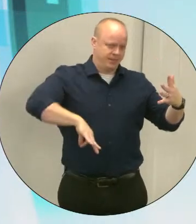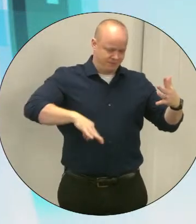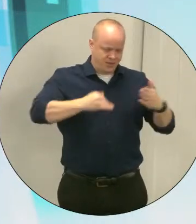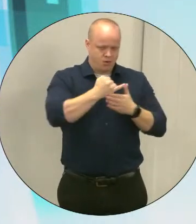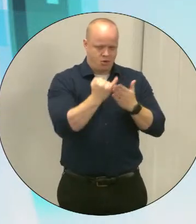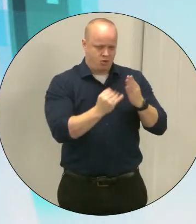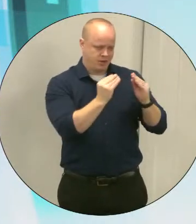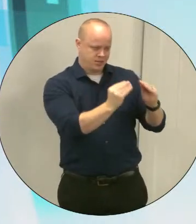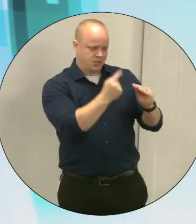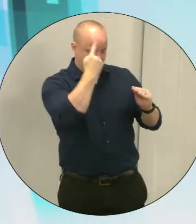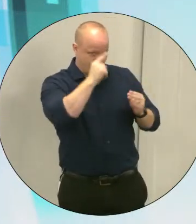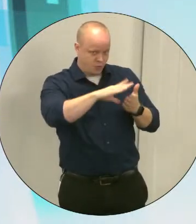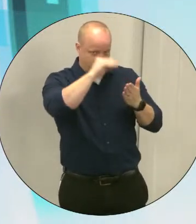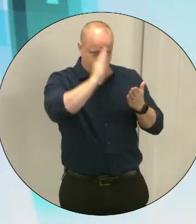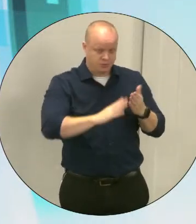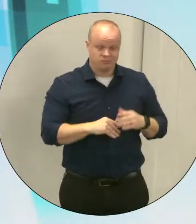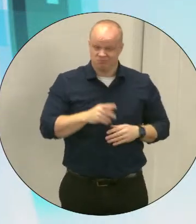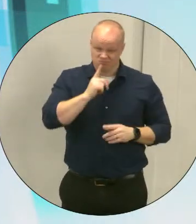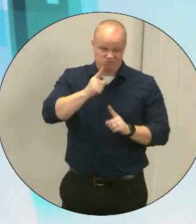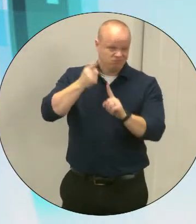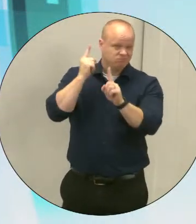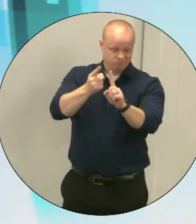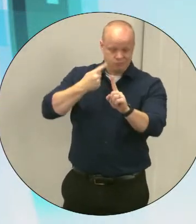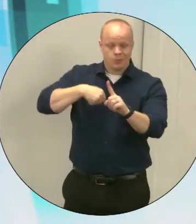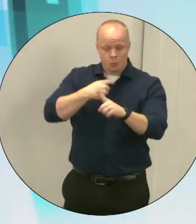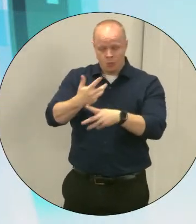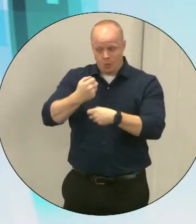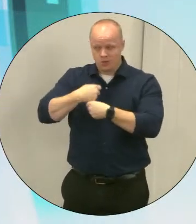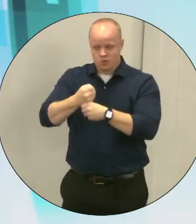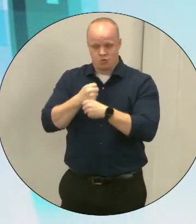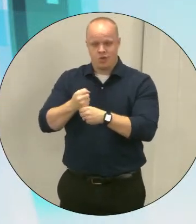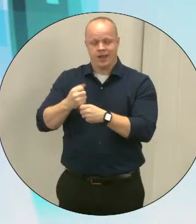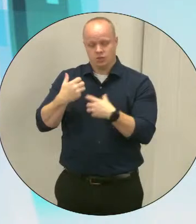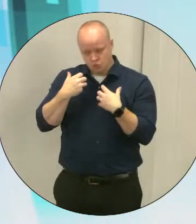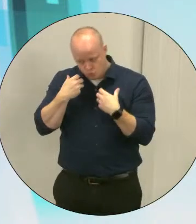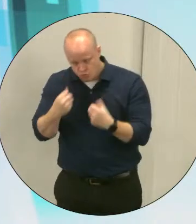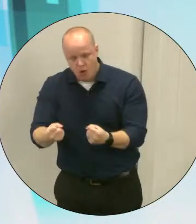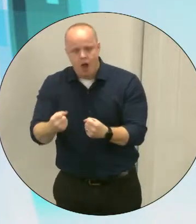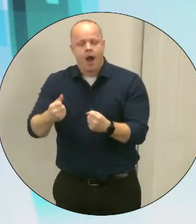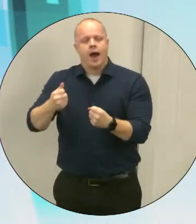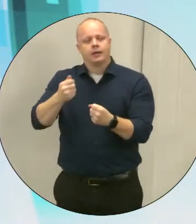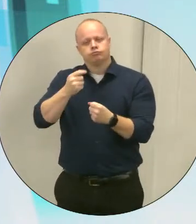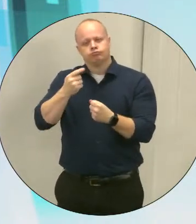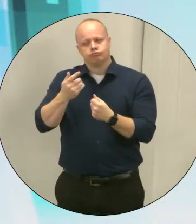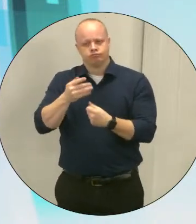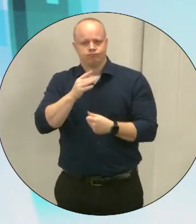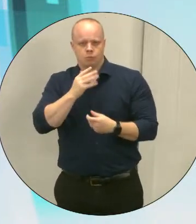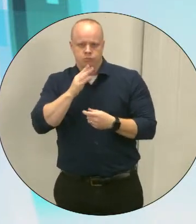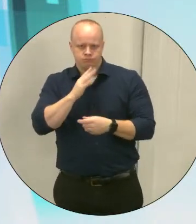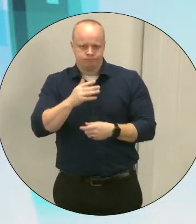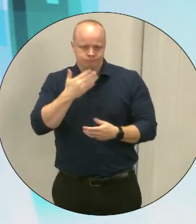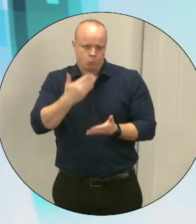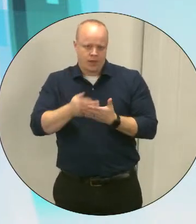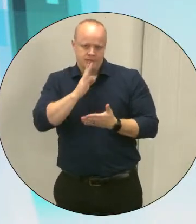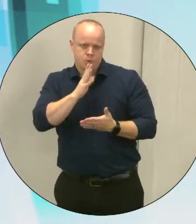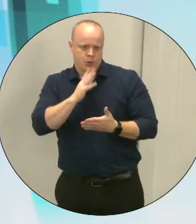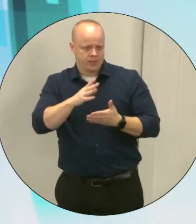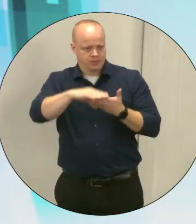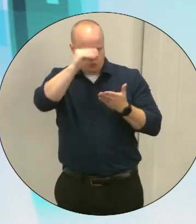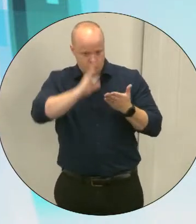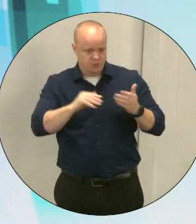And ultimately, we want to create strong, articulate students that